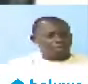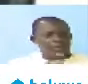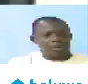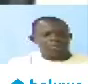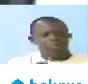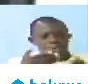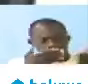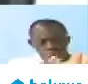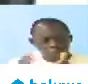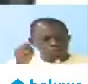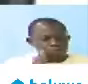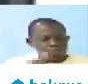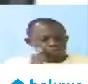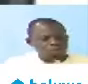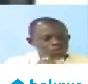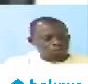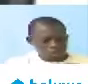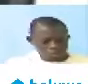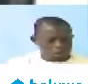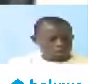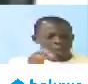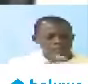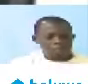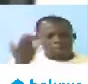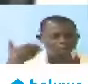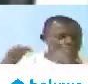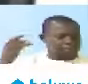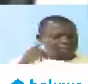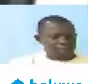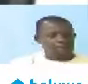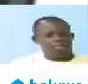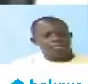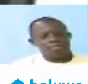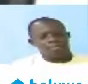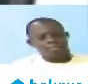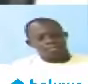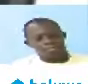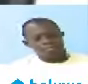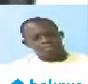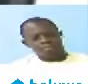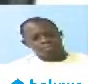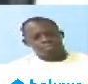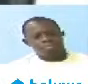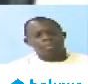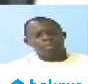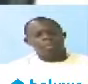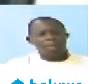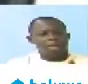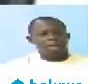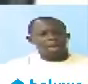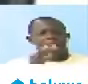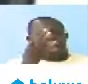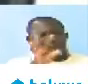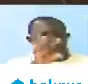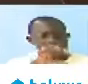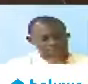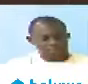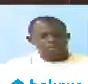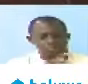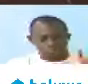the strategy he used on us at that time. When you go to Senegal government, they are going to have to do for the government. He said to us he